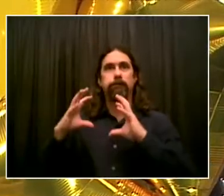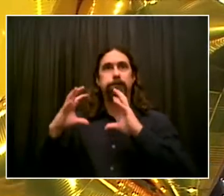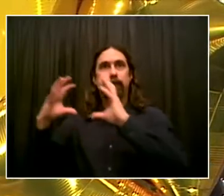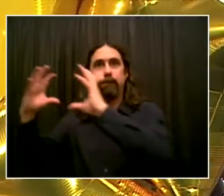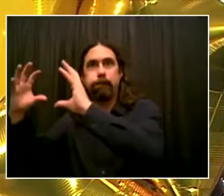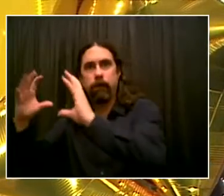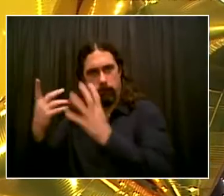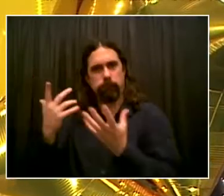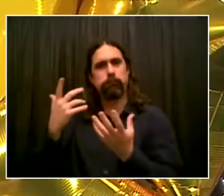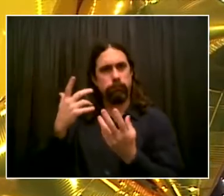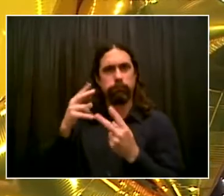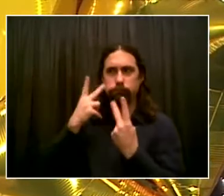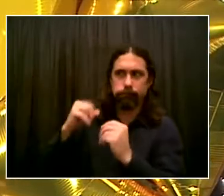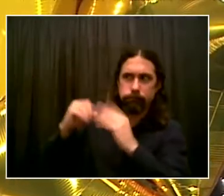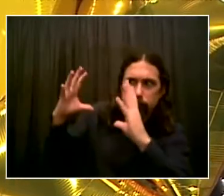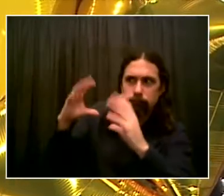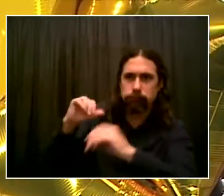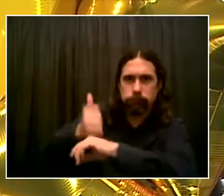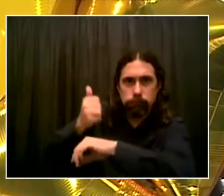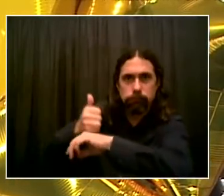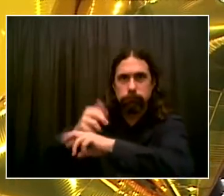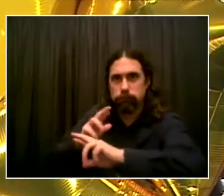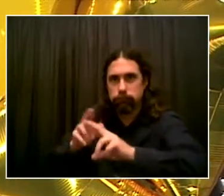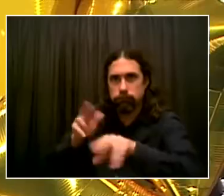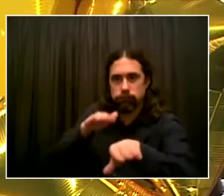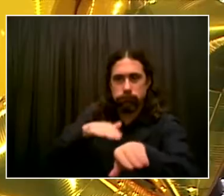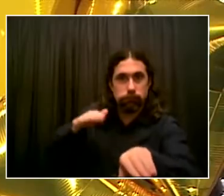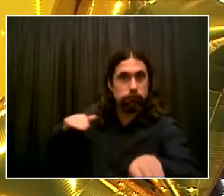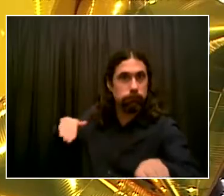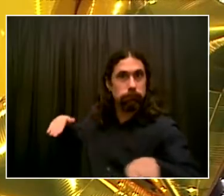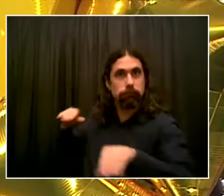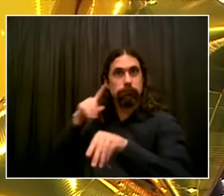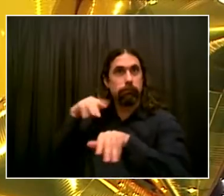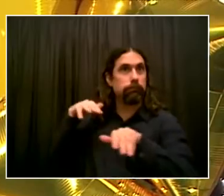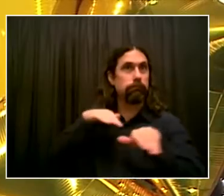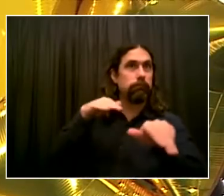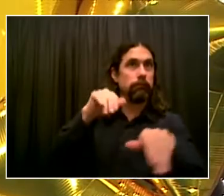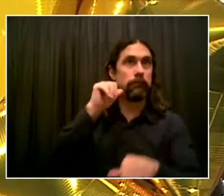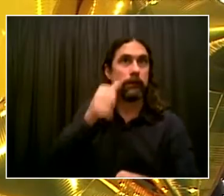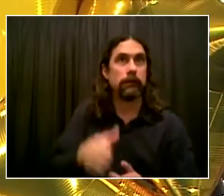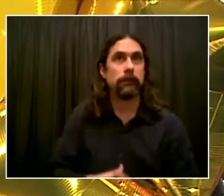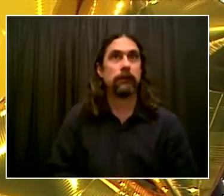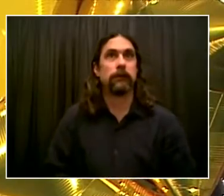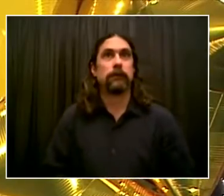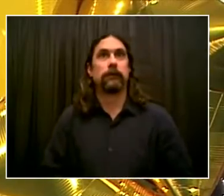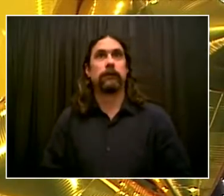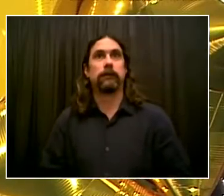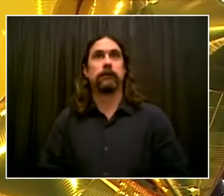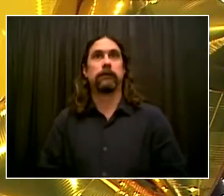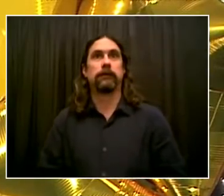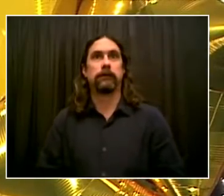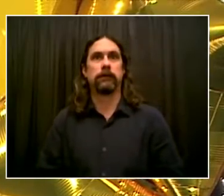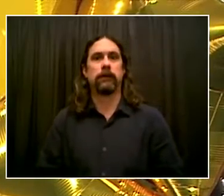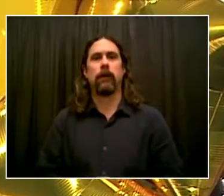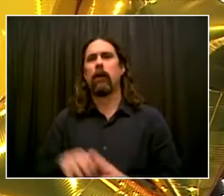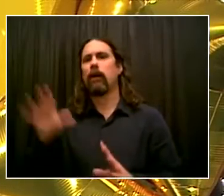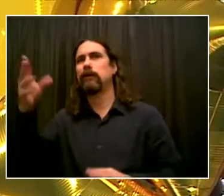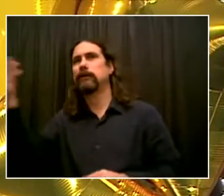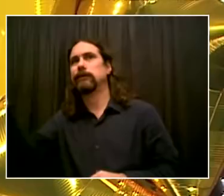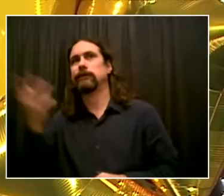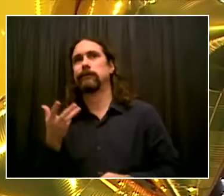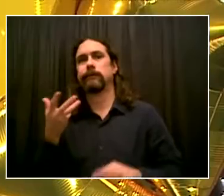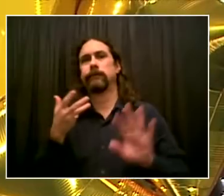it's 12 to 6 p.m. today. It's even earlier, 12 to 6 p.m. today. People can be a part of that. You do need proof